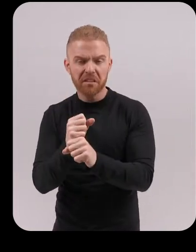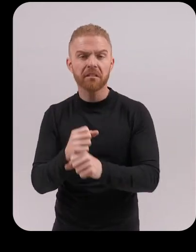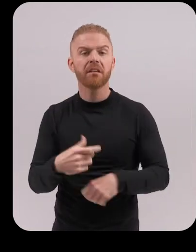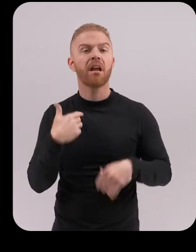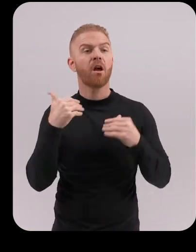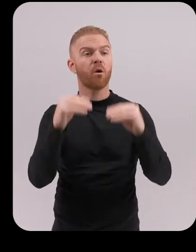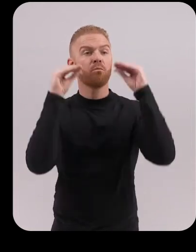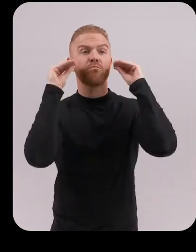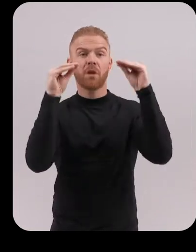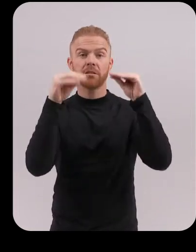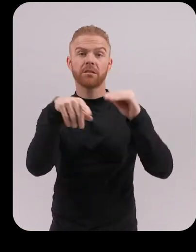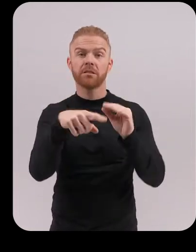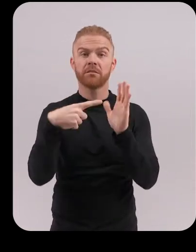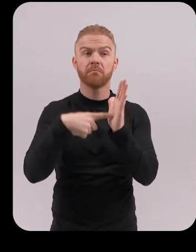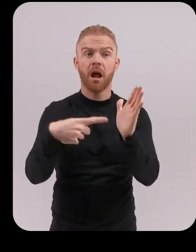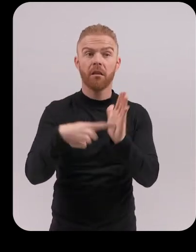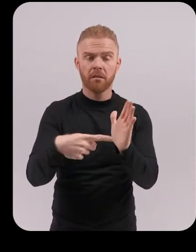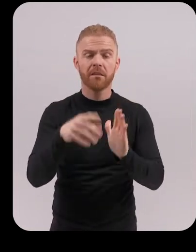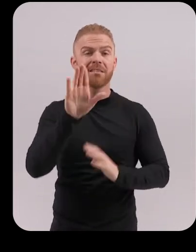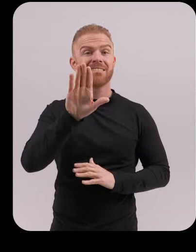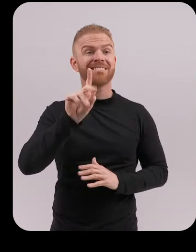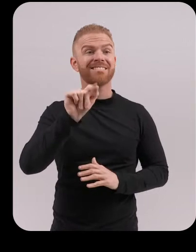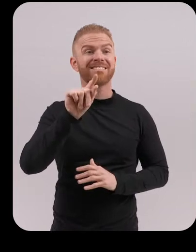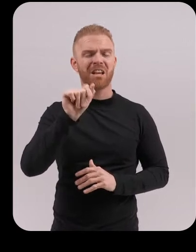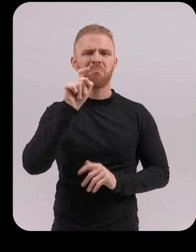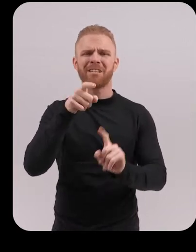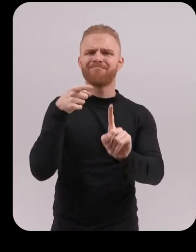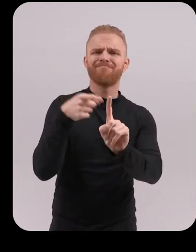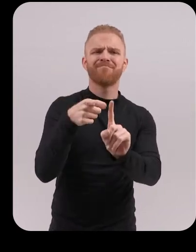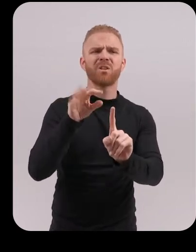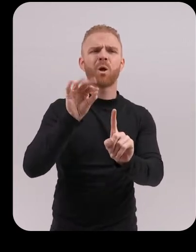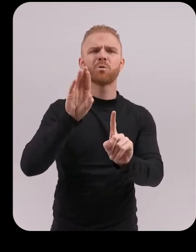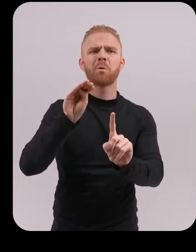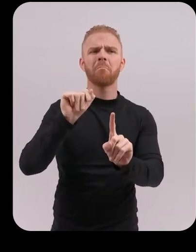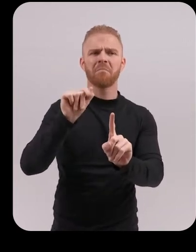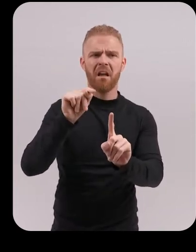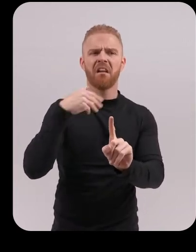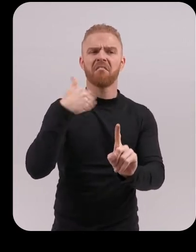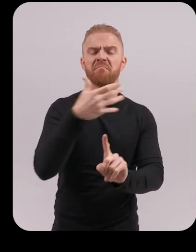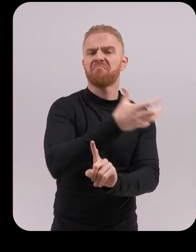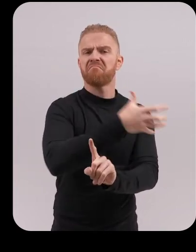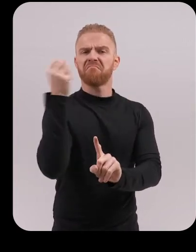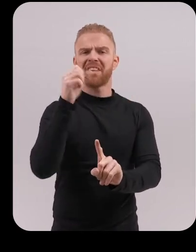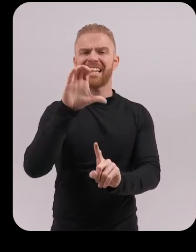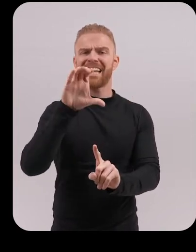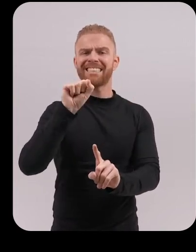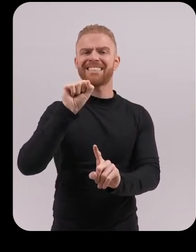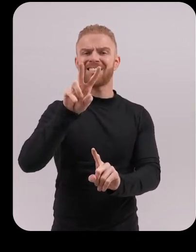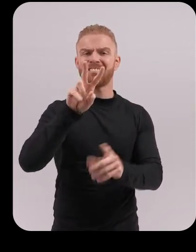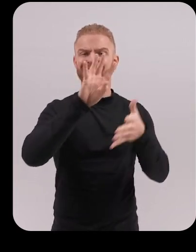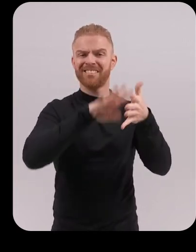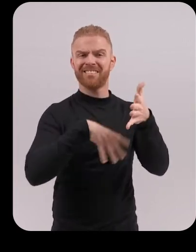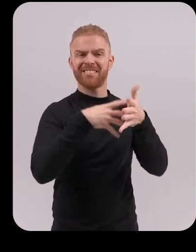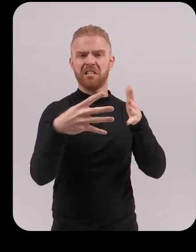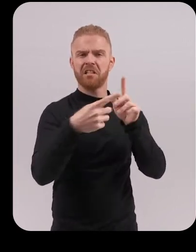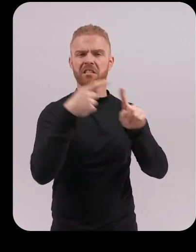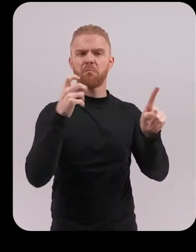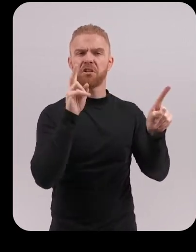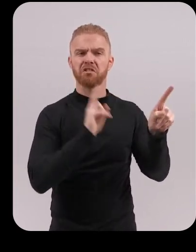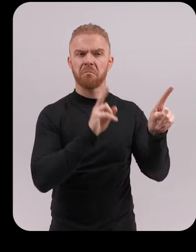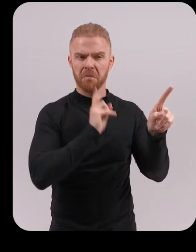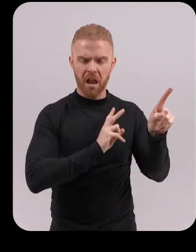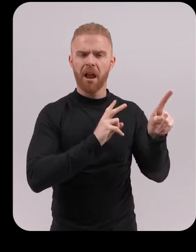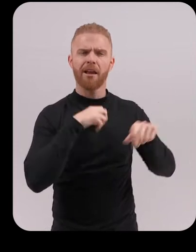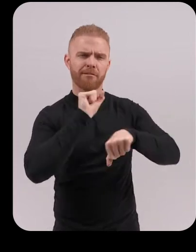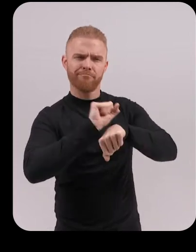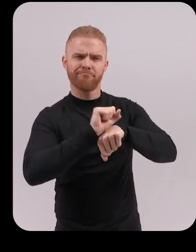But to instruction tune a model, your data does have to be in a specific format. So to take that CSV from Gemini and work on it, we're just